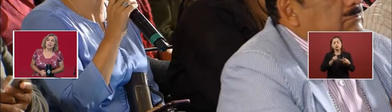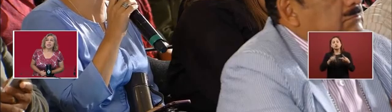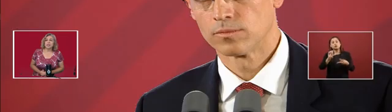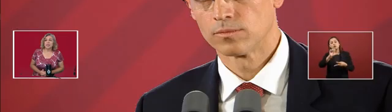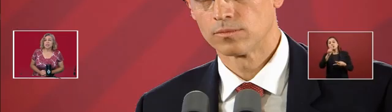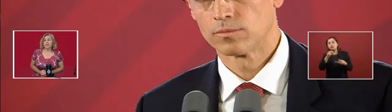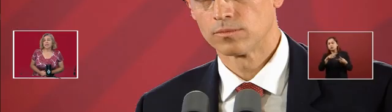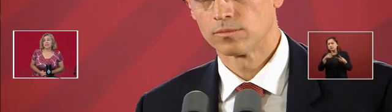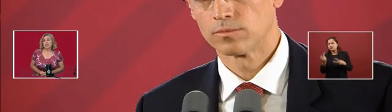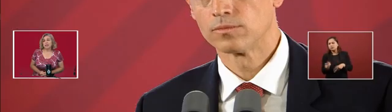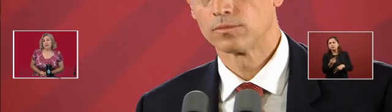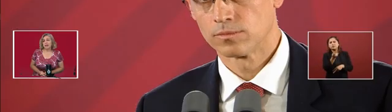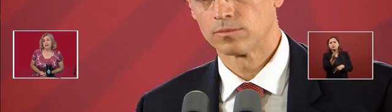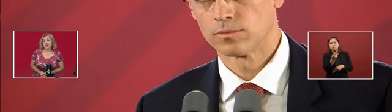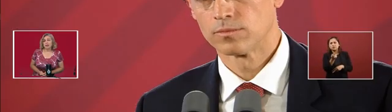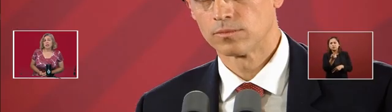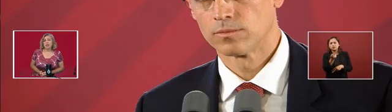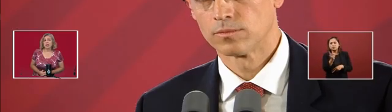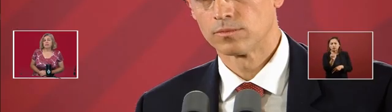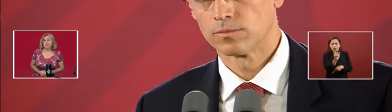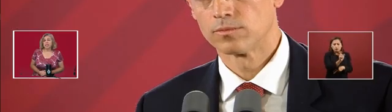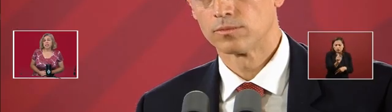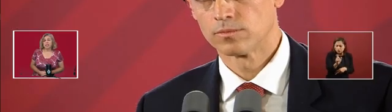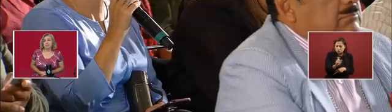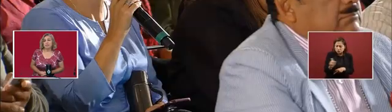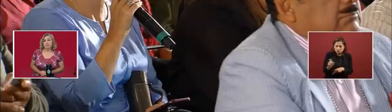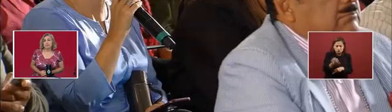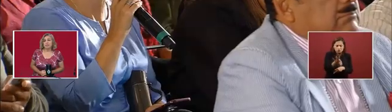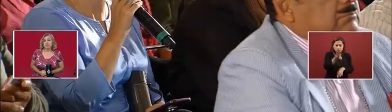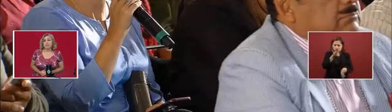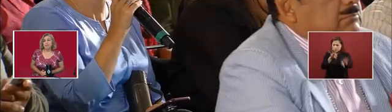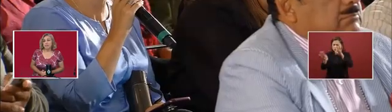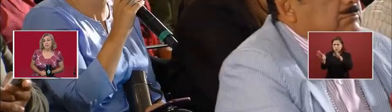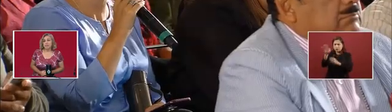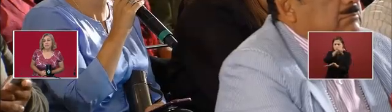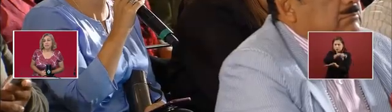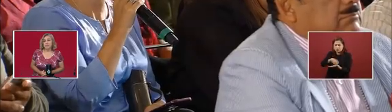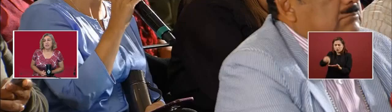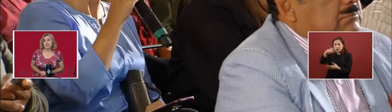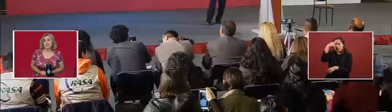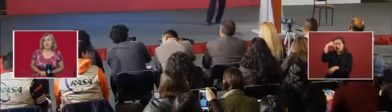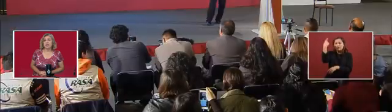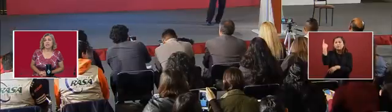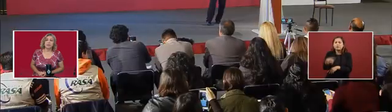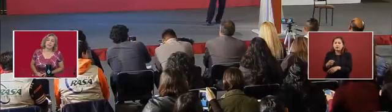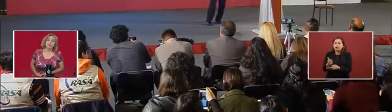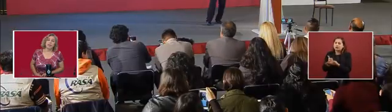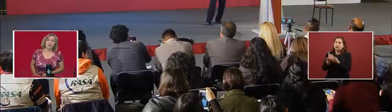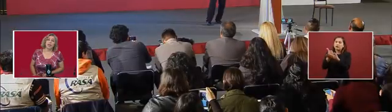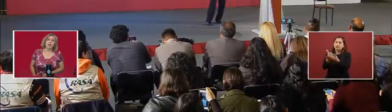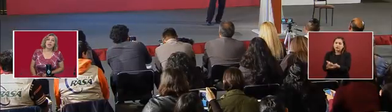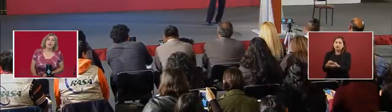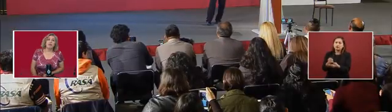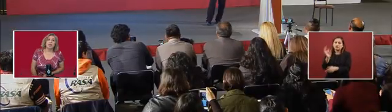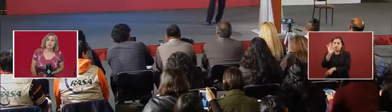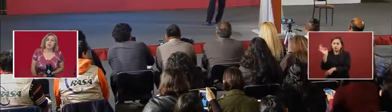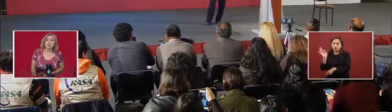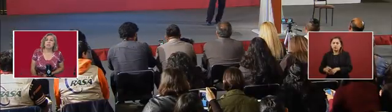is it possible that the less rigorous use of insecticides, did it possibly make it more propitious?